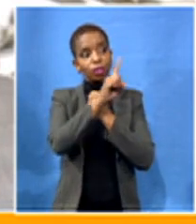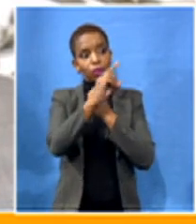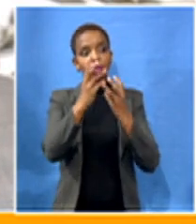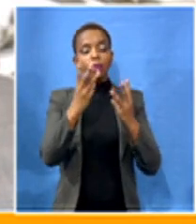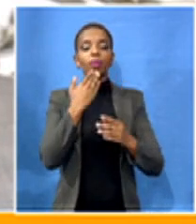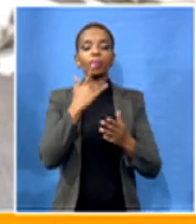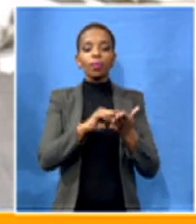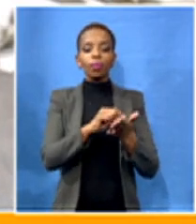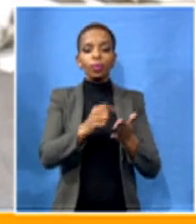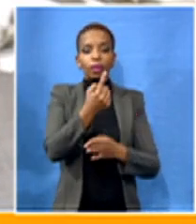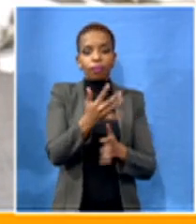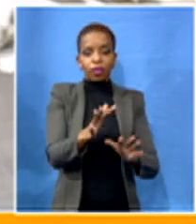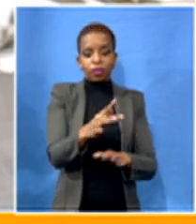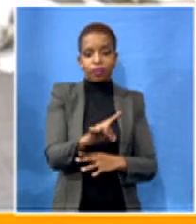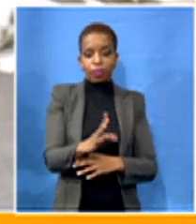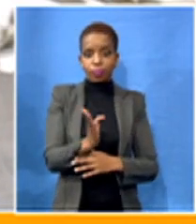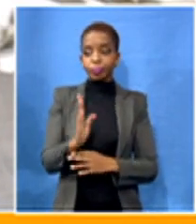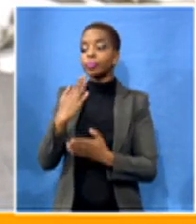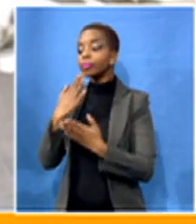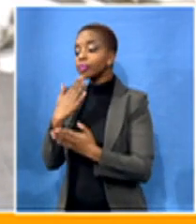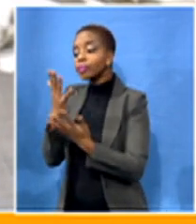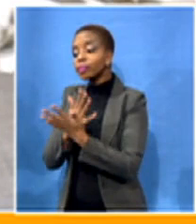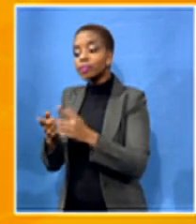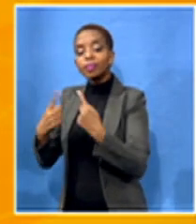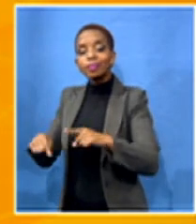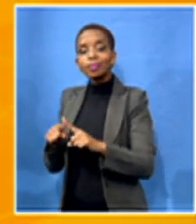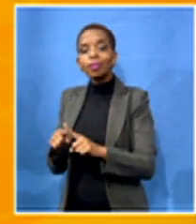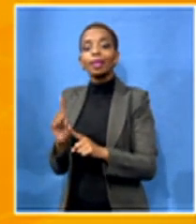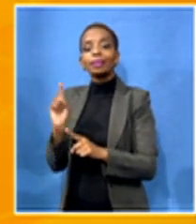for talking to us. Sandile helping us unpack and make